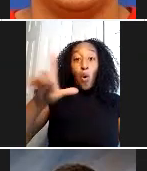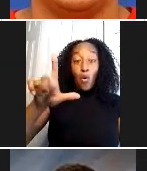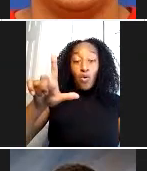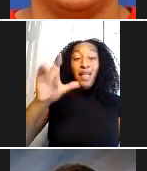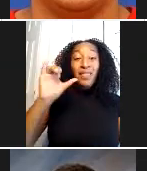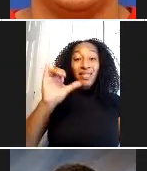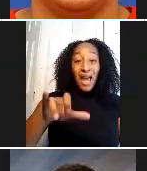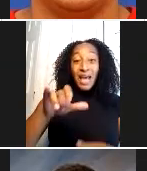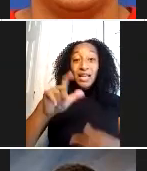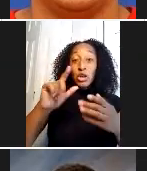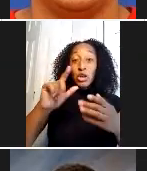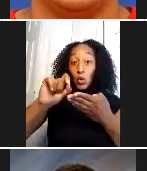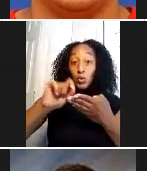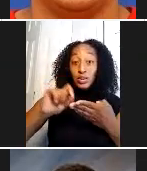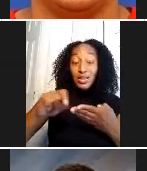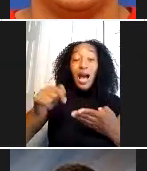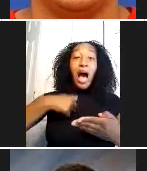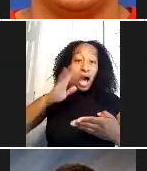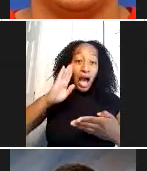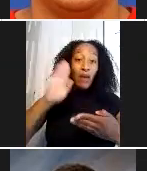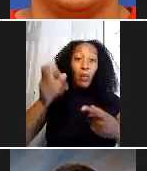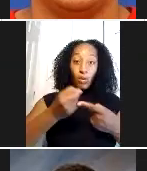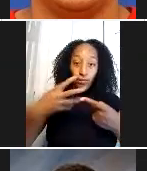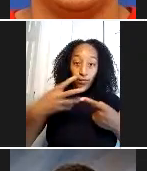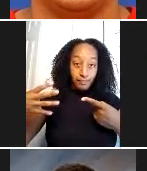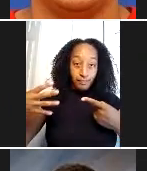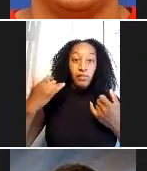So I'm going to go ahead and open that up.